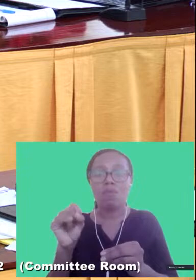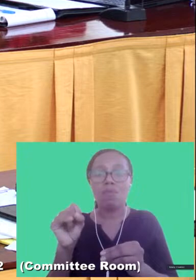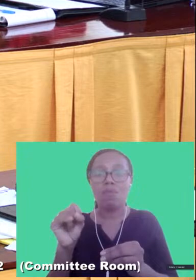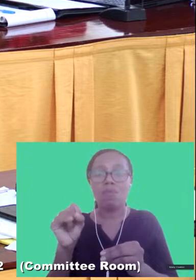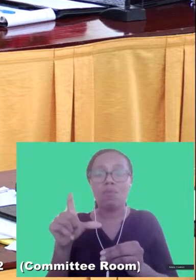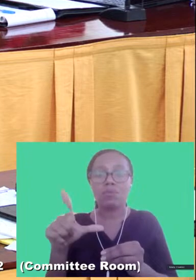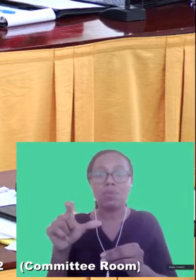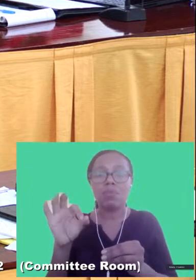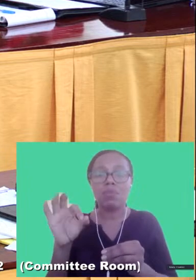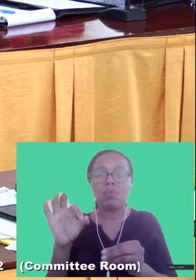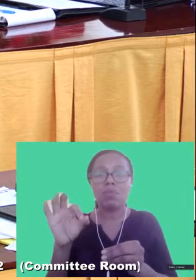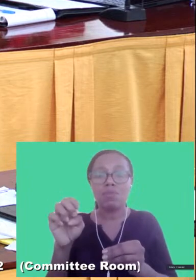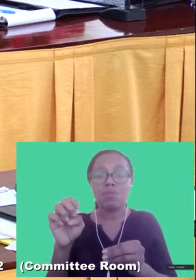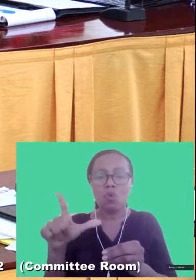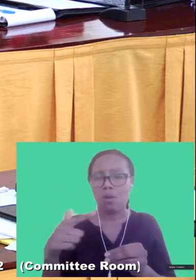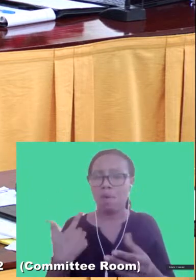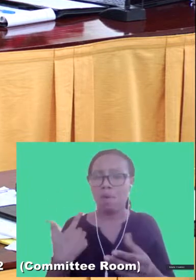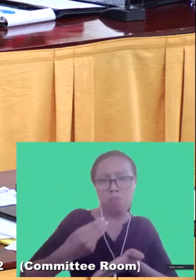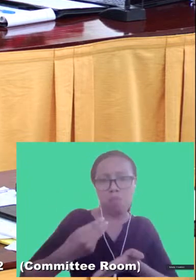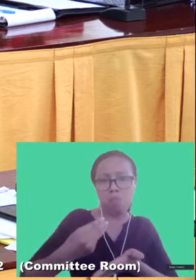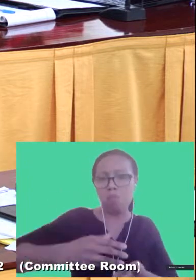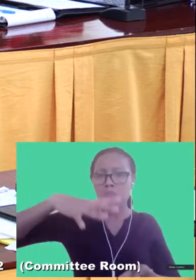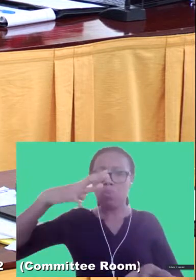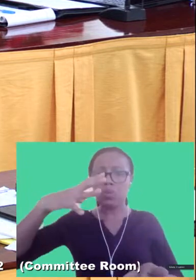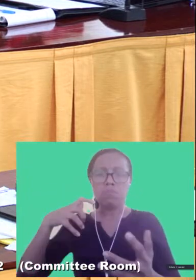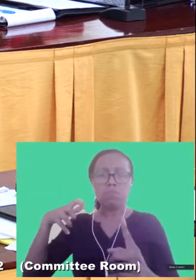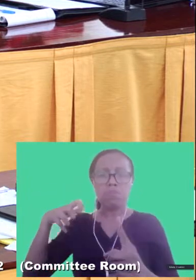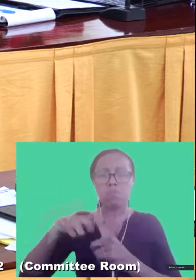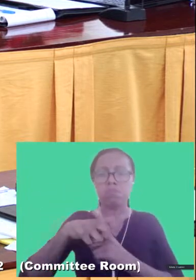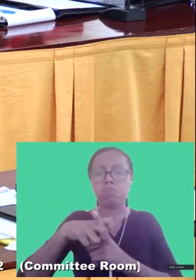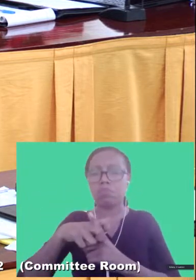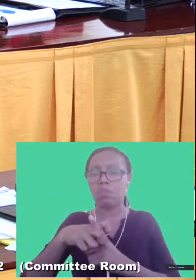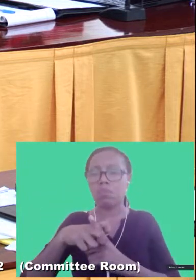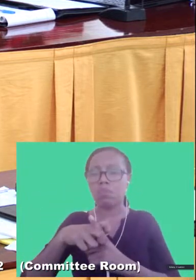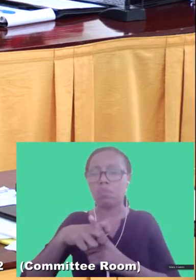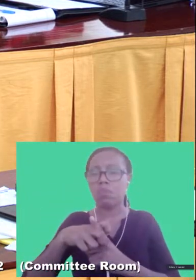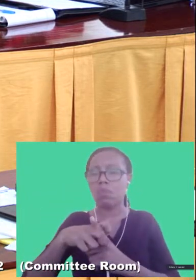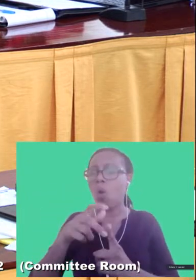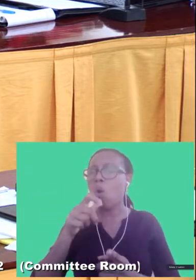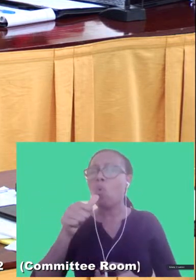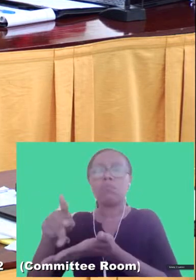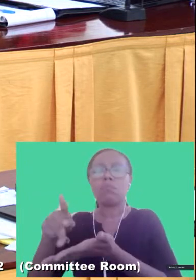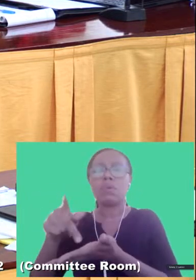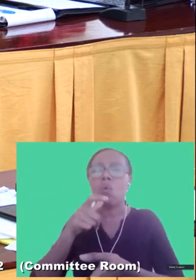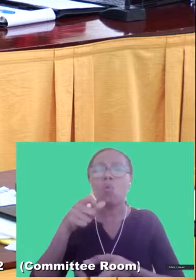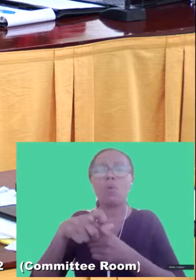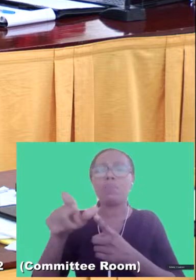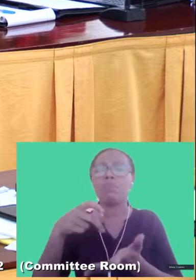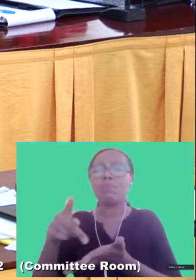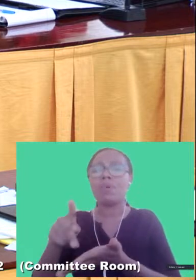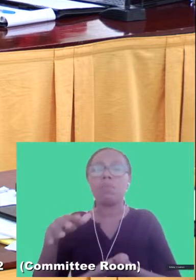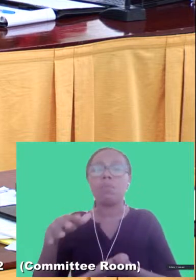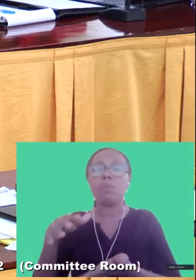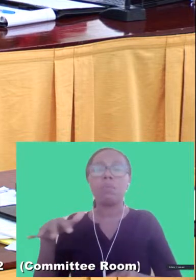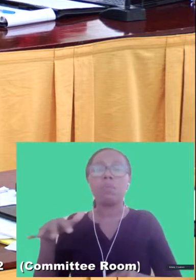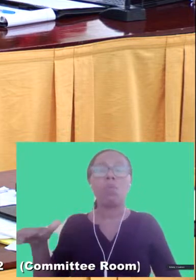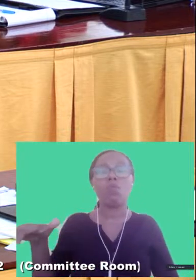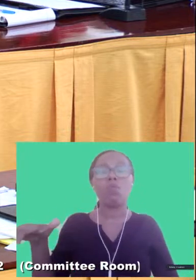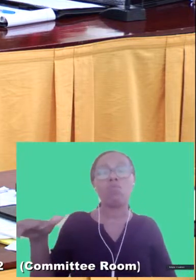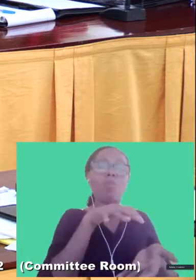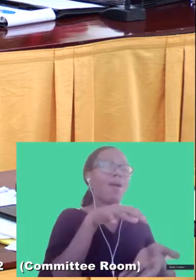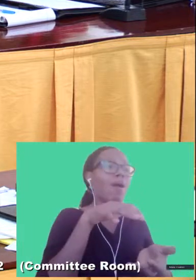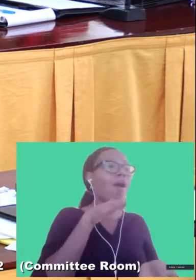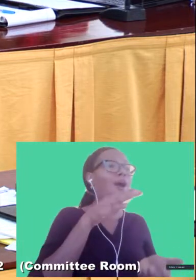I go to the bank laughing? So I philosophically believe that there has to be equality